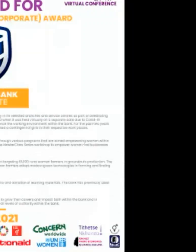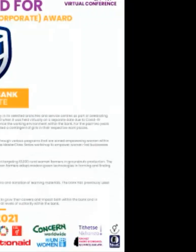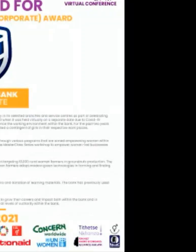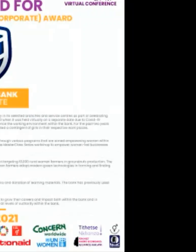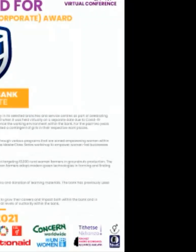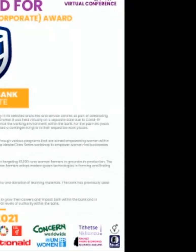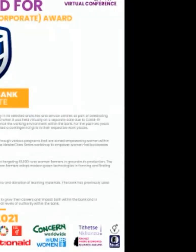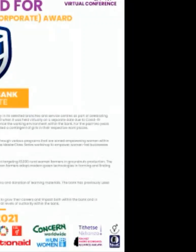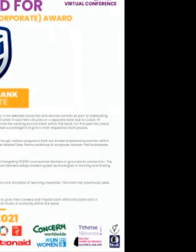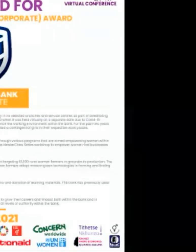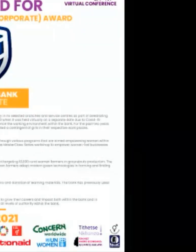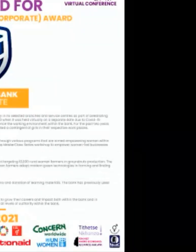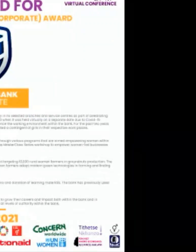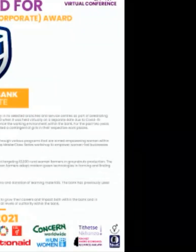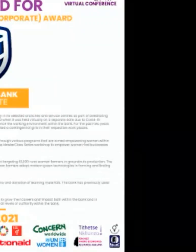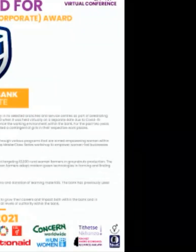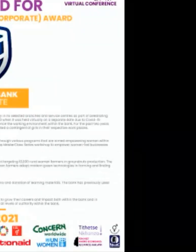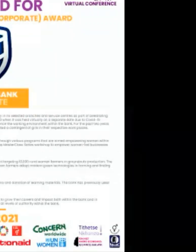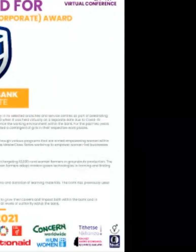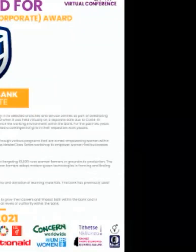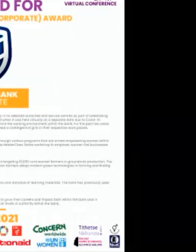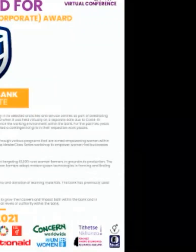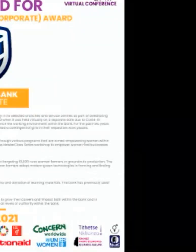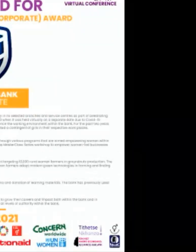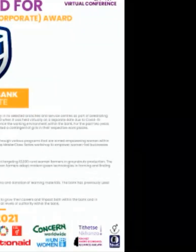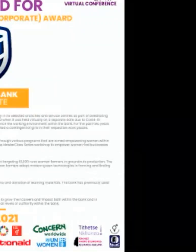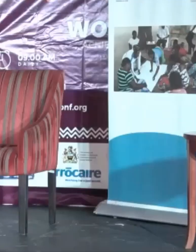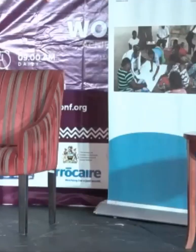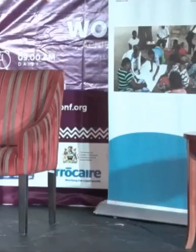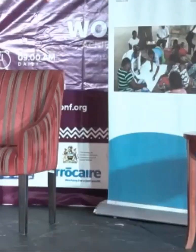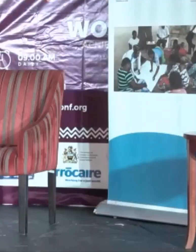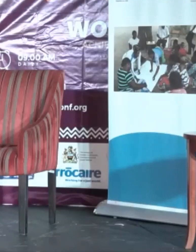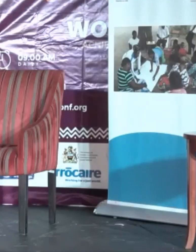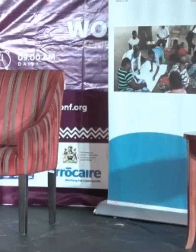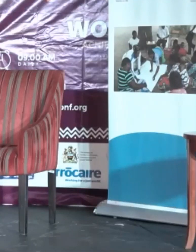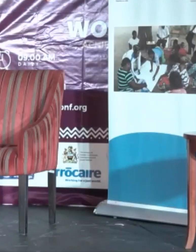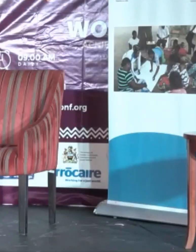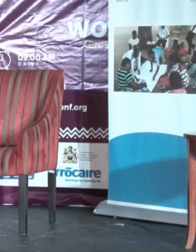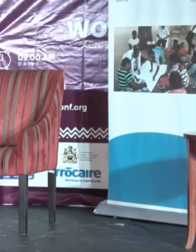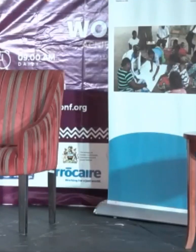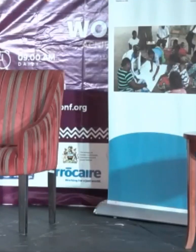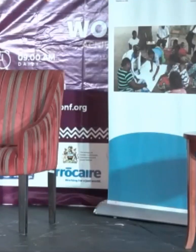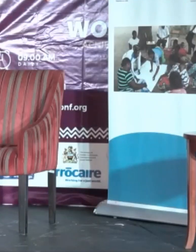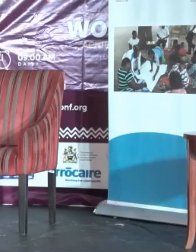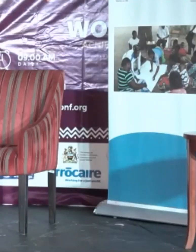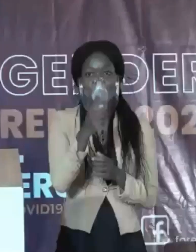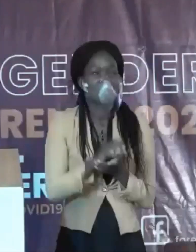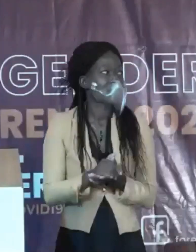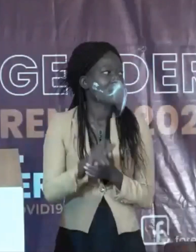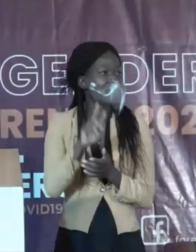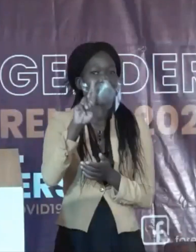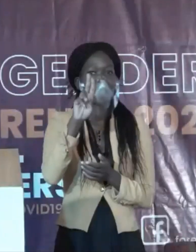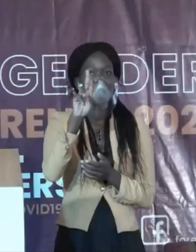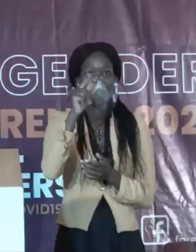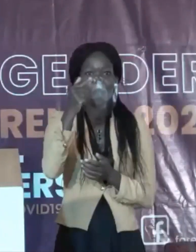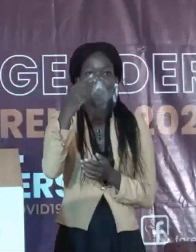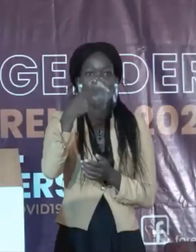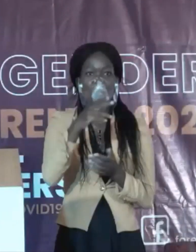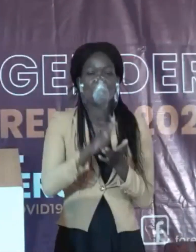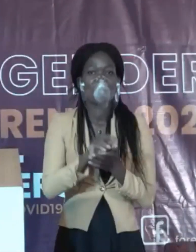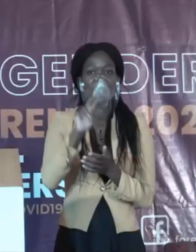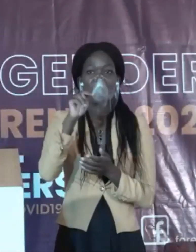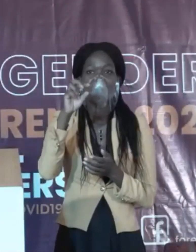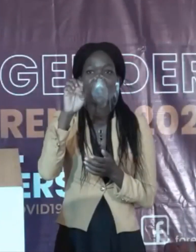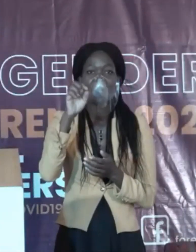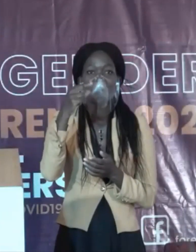At this point, I would like to introduce Ruth Negash.